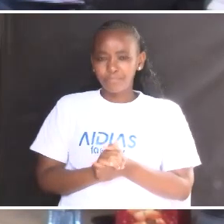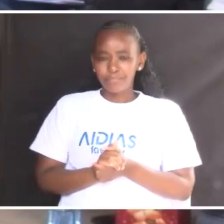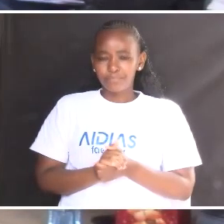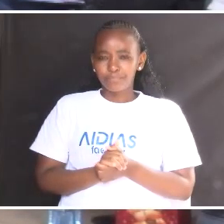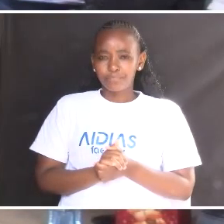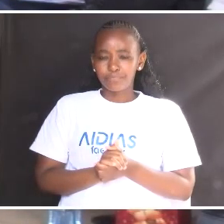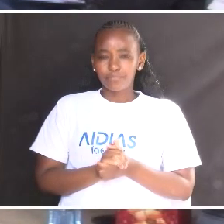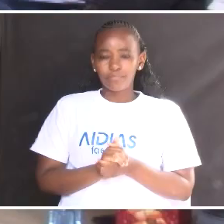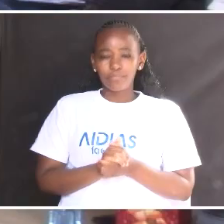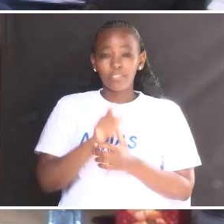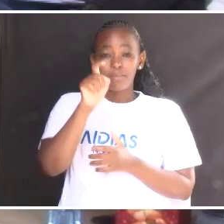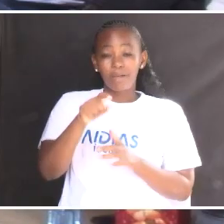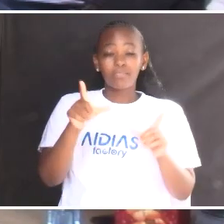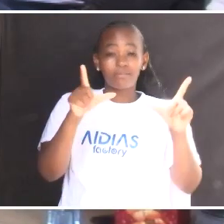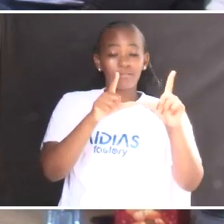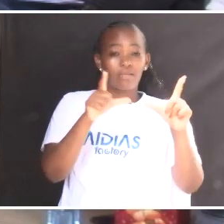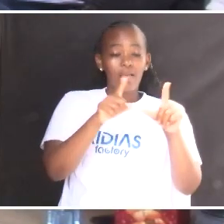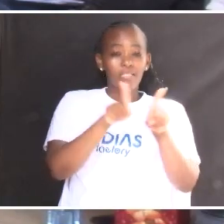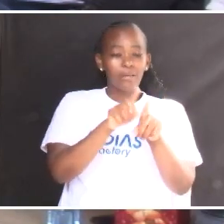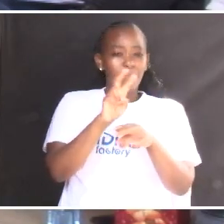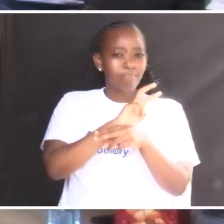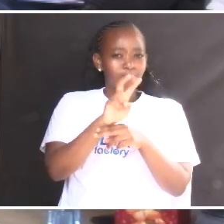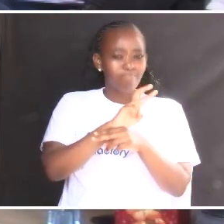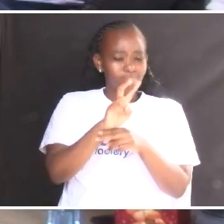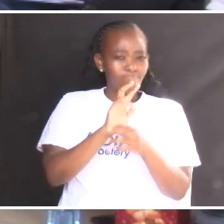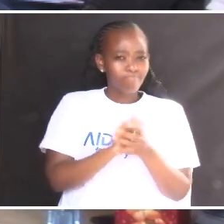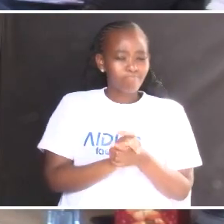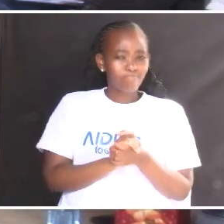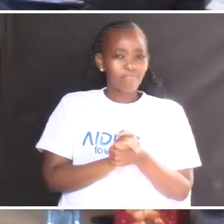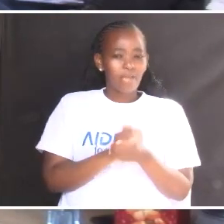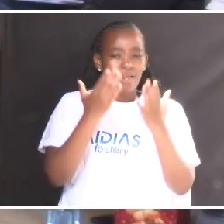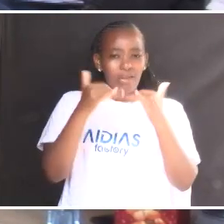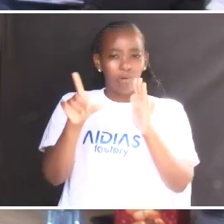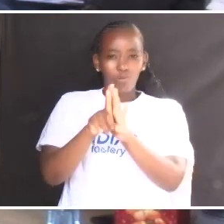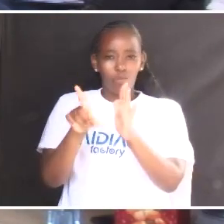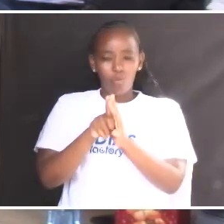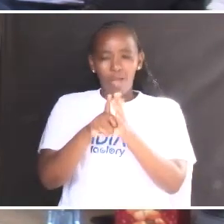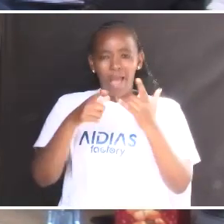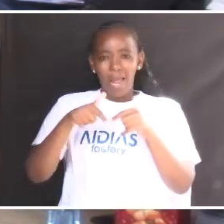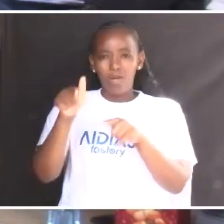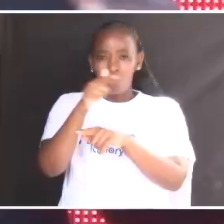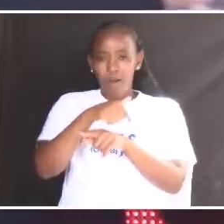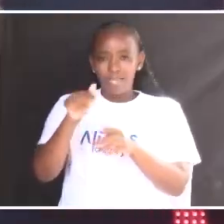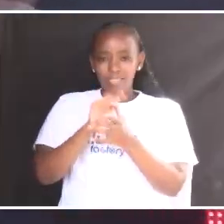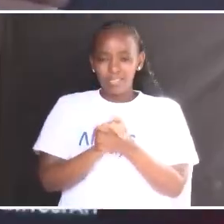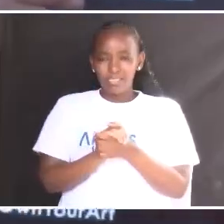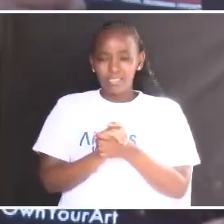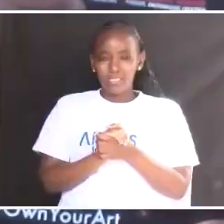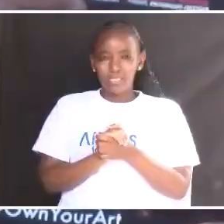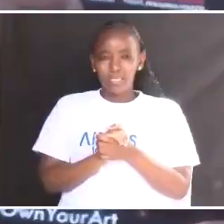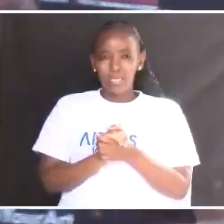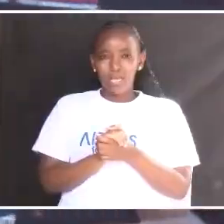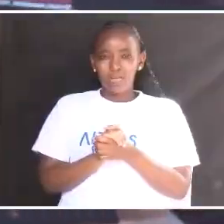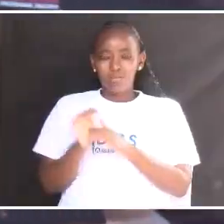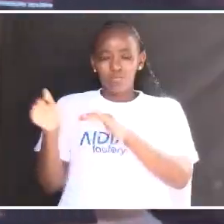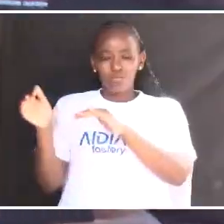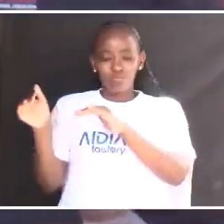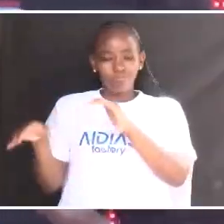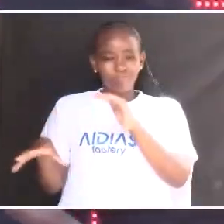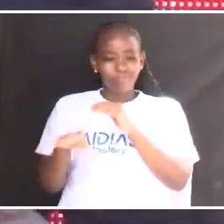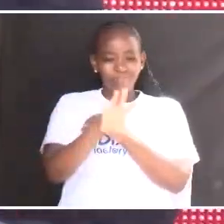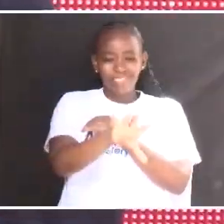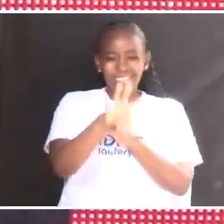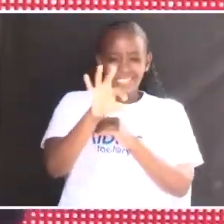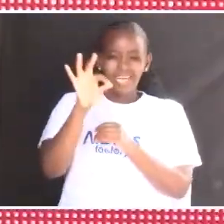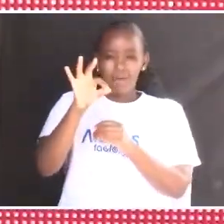So they are supposed to be licensed and supervised, and in the course, the current law only allows us to take away their license.